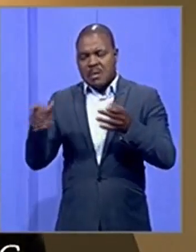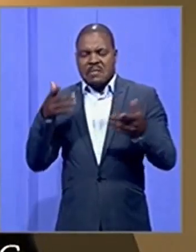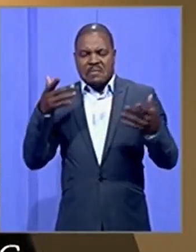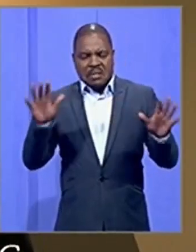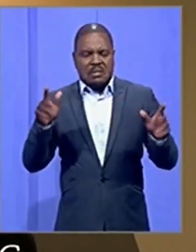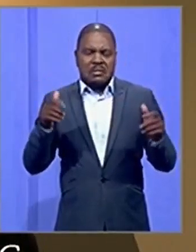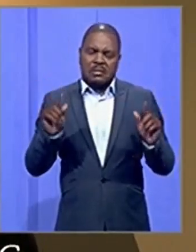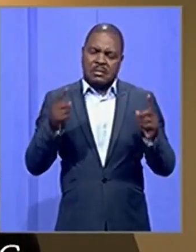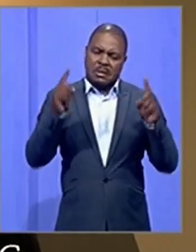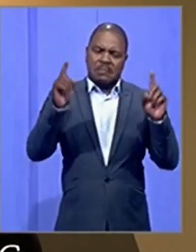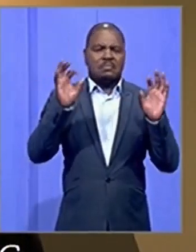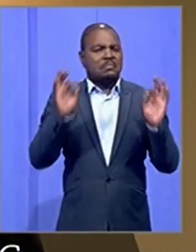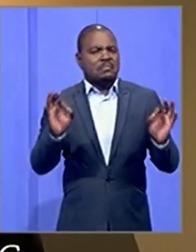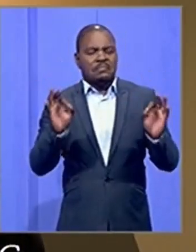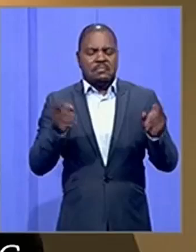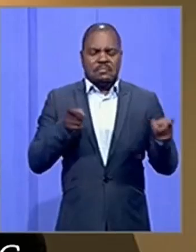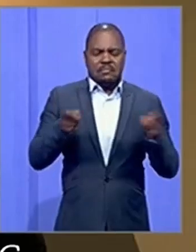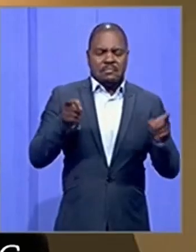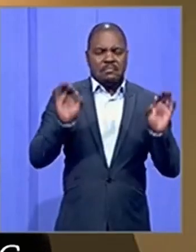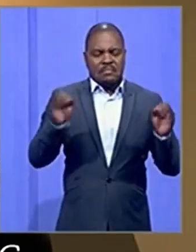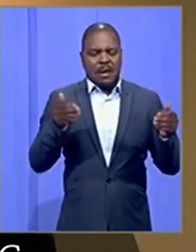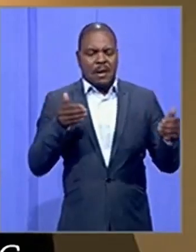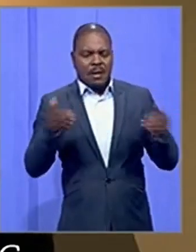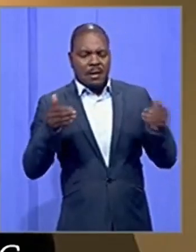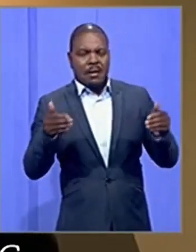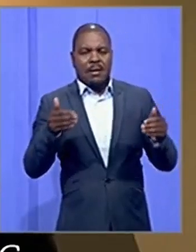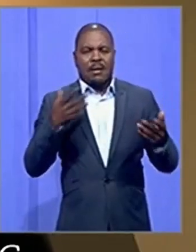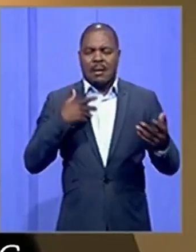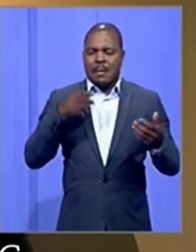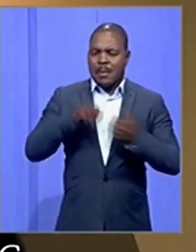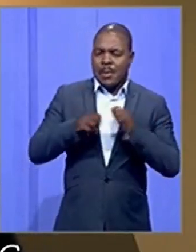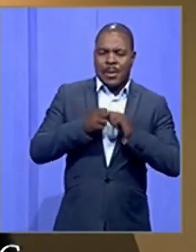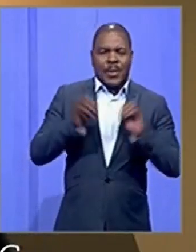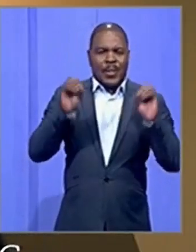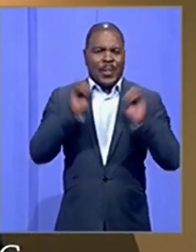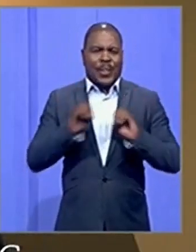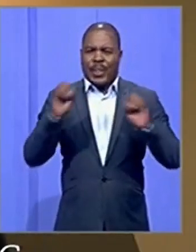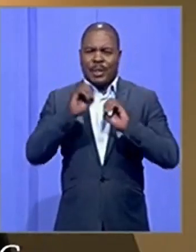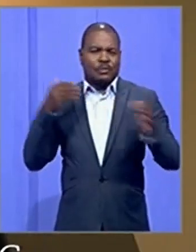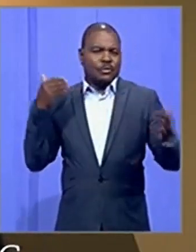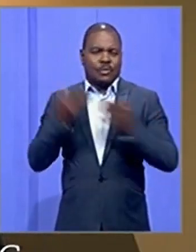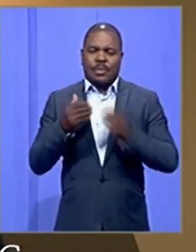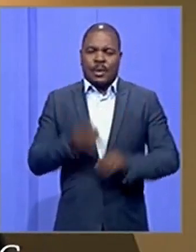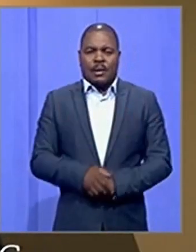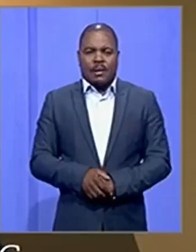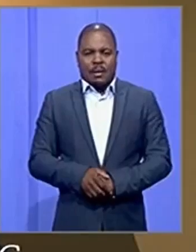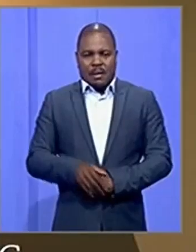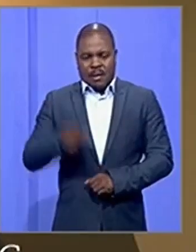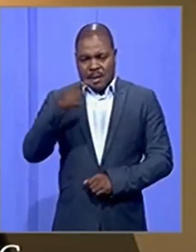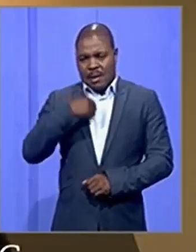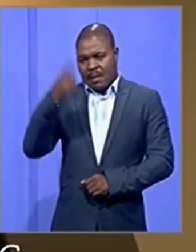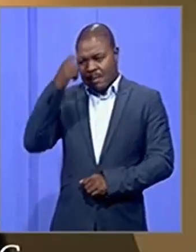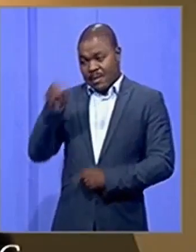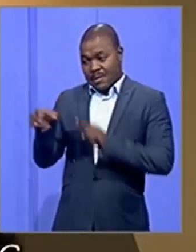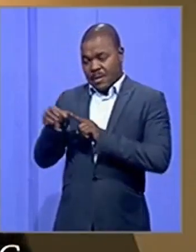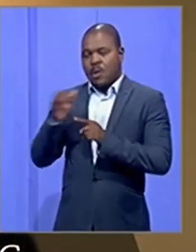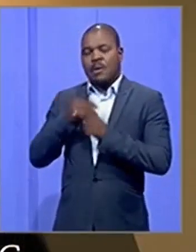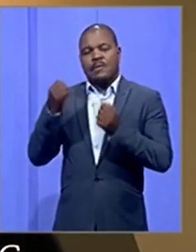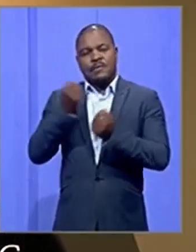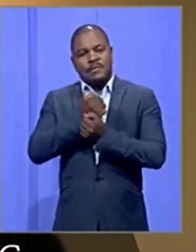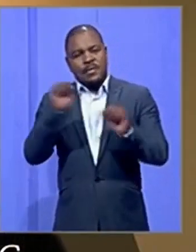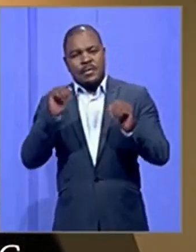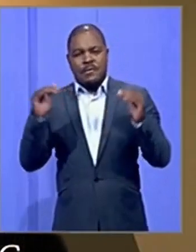successfully, without any hint of any doubt whatsoever. And I do believe that they'll be able to run a free and